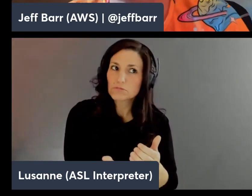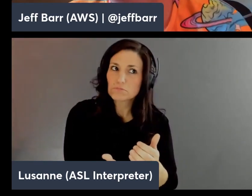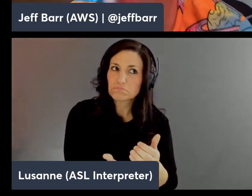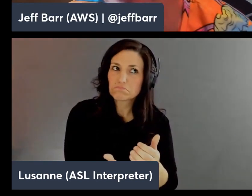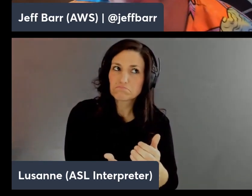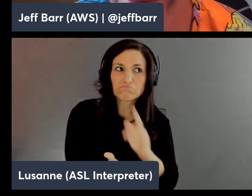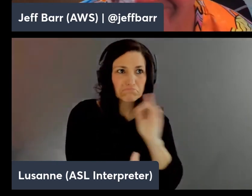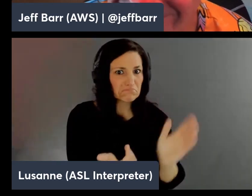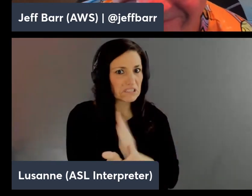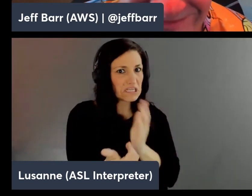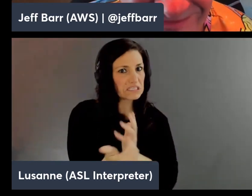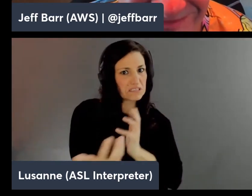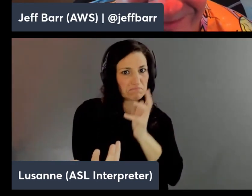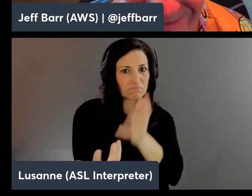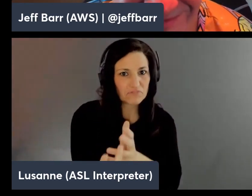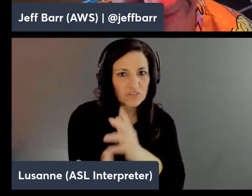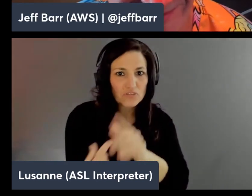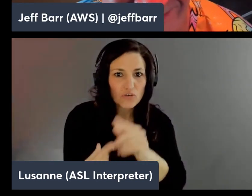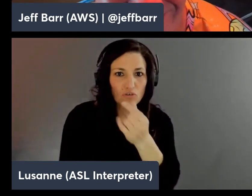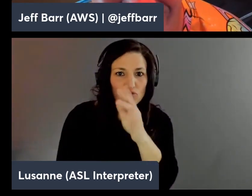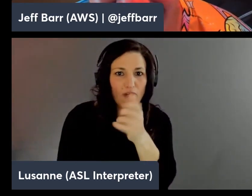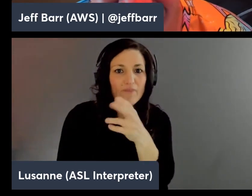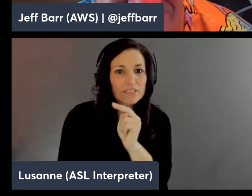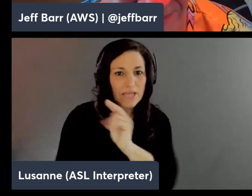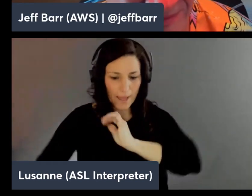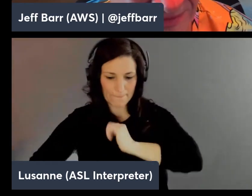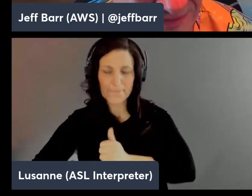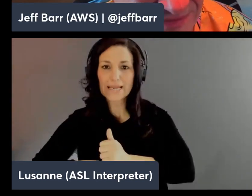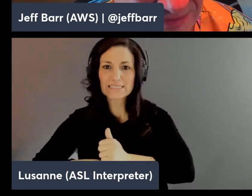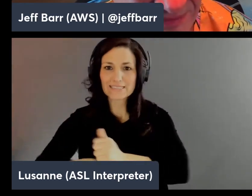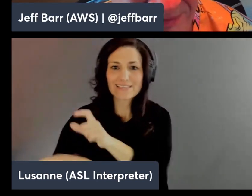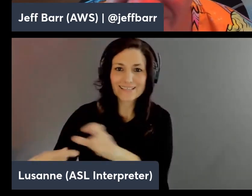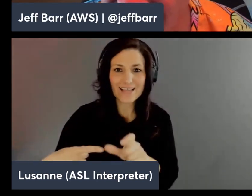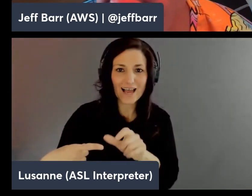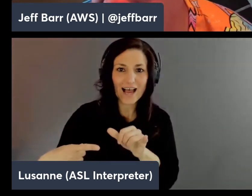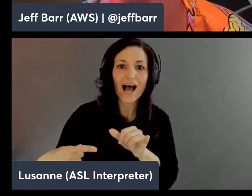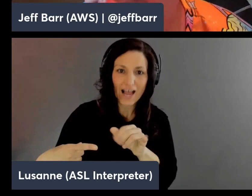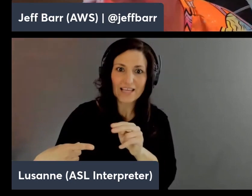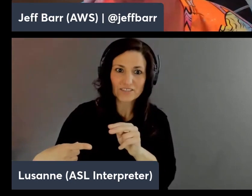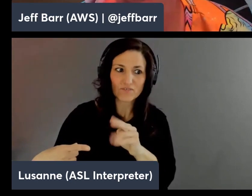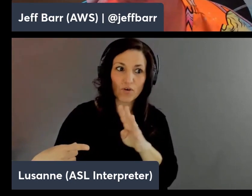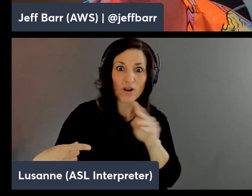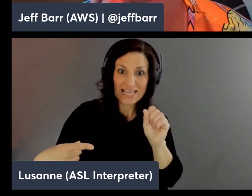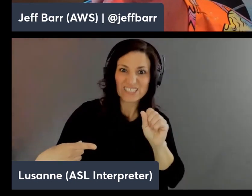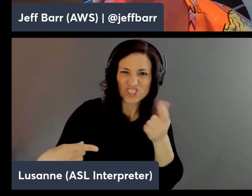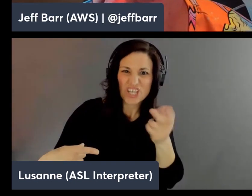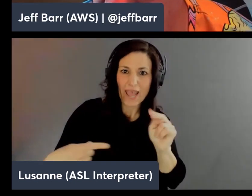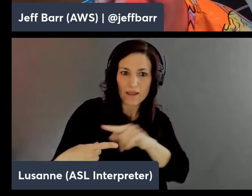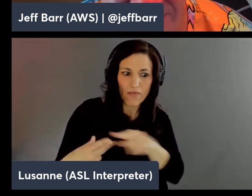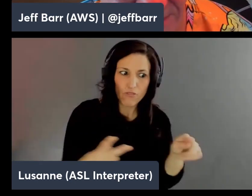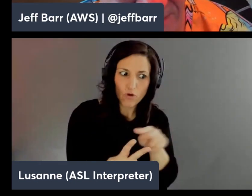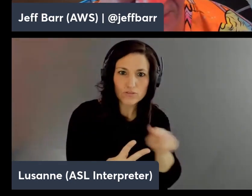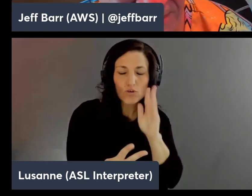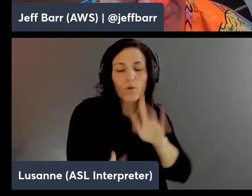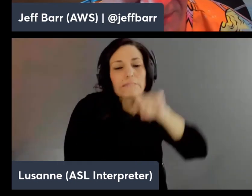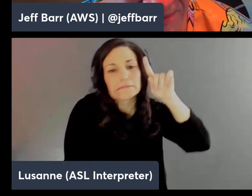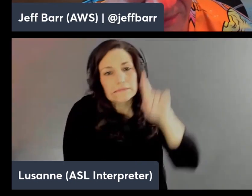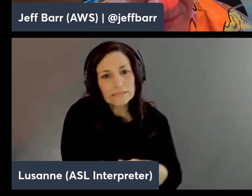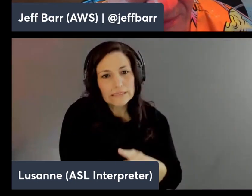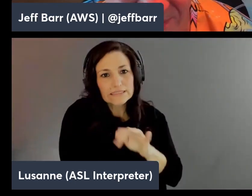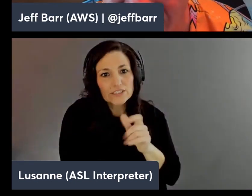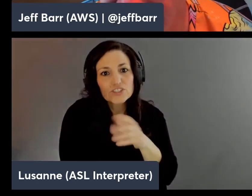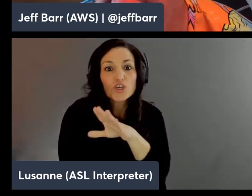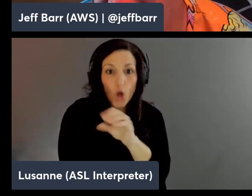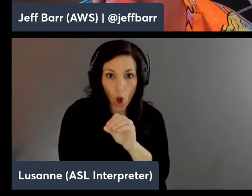easily map to Graviton-based instances, then IM4GN, IS4GN is going to be a path to significantly reducing your TCO and